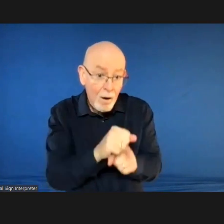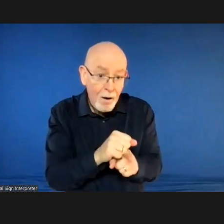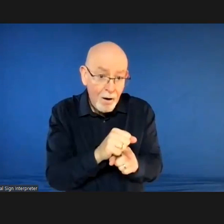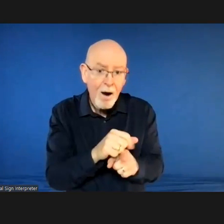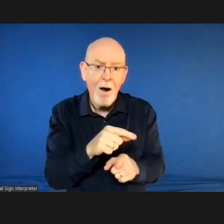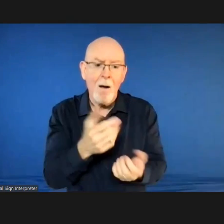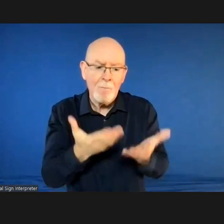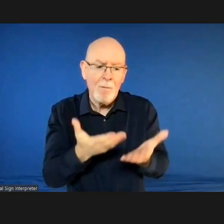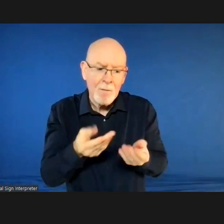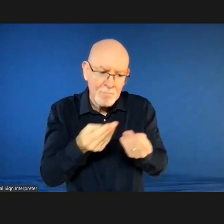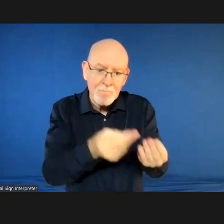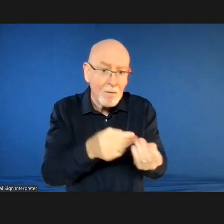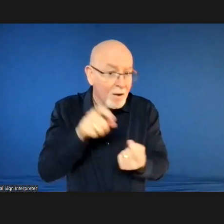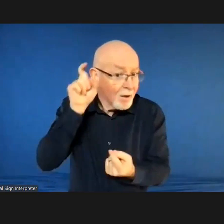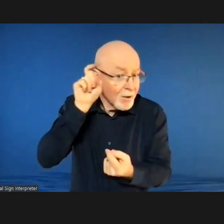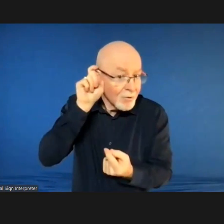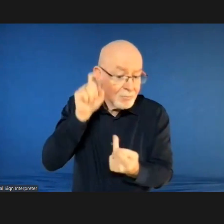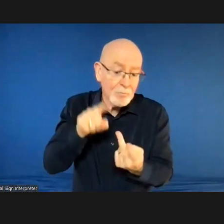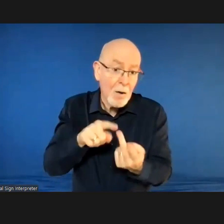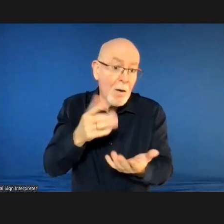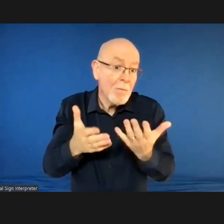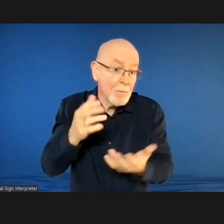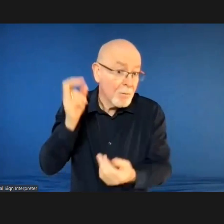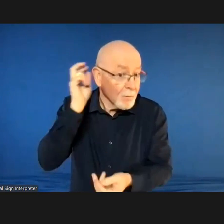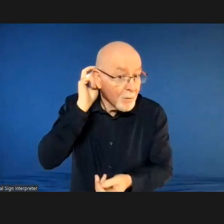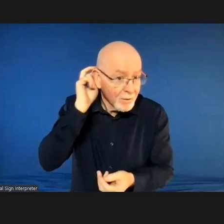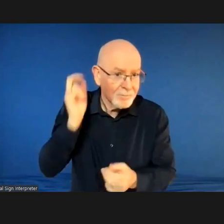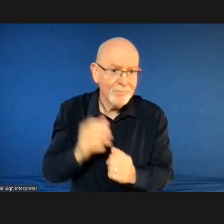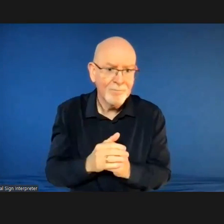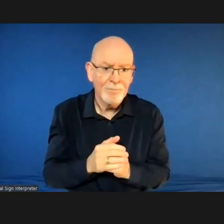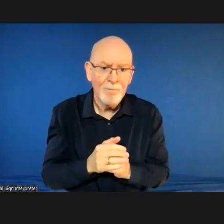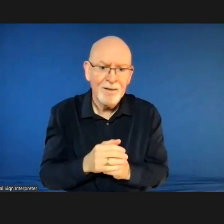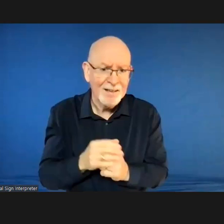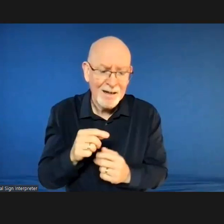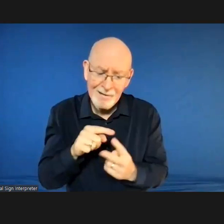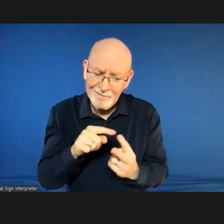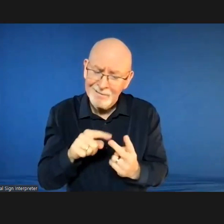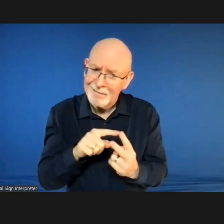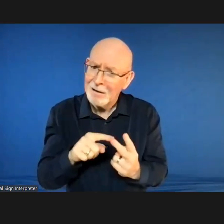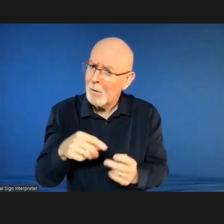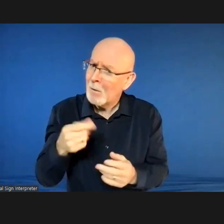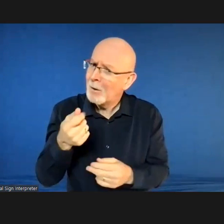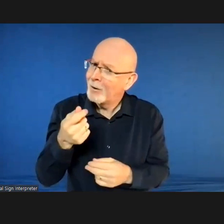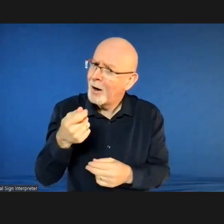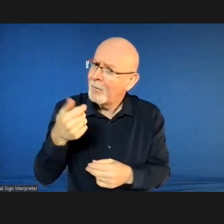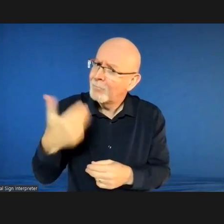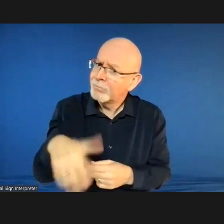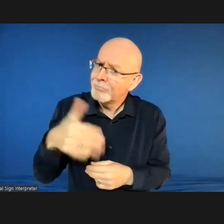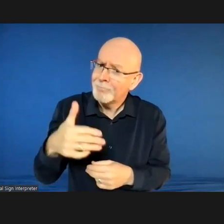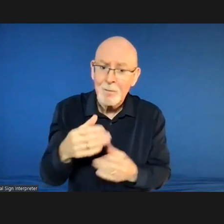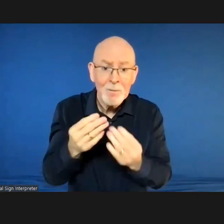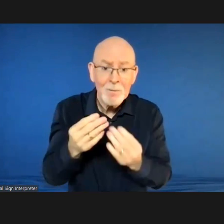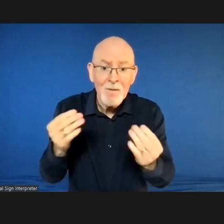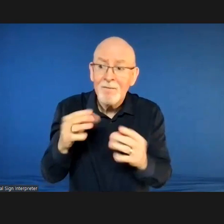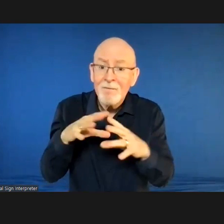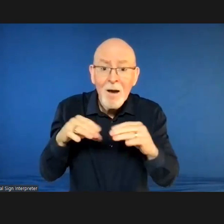There are schools for the deaf, mostly residential schools, that are spread across the country. There's also some mainstream schools which have